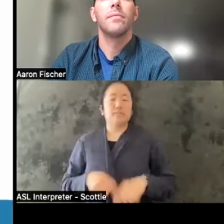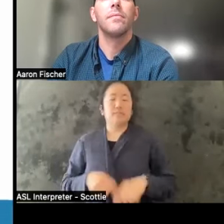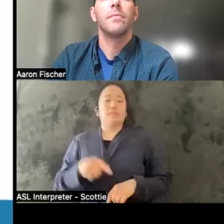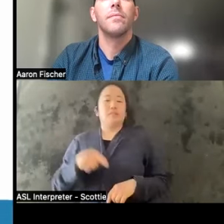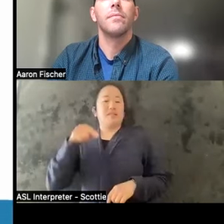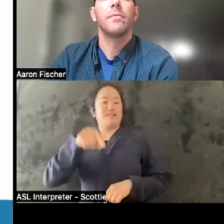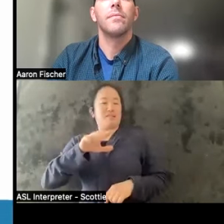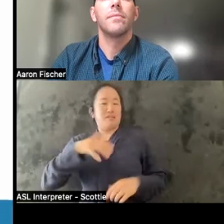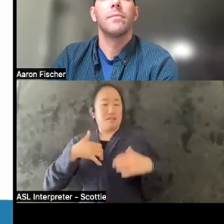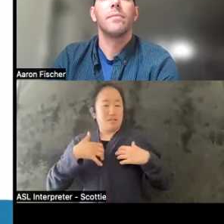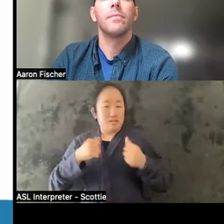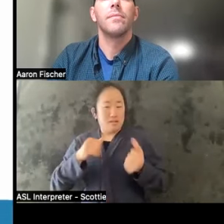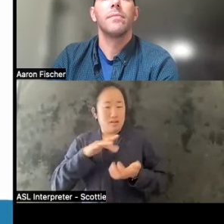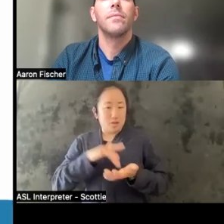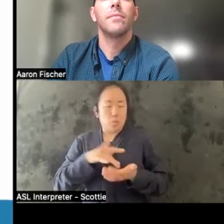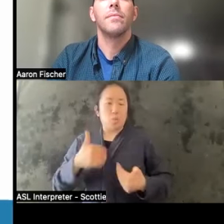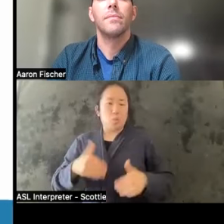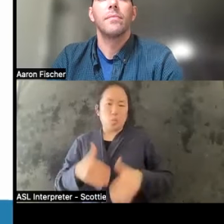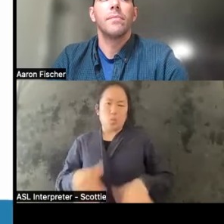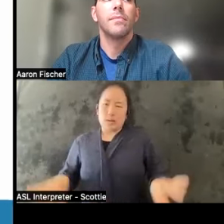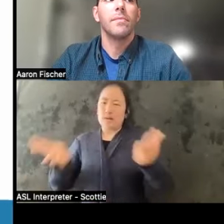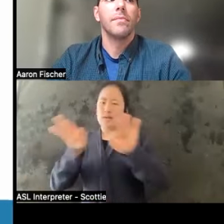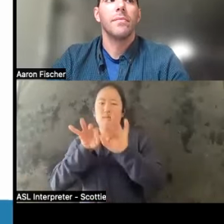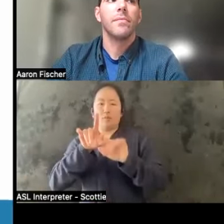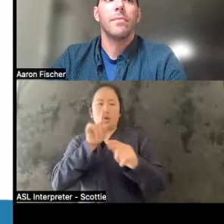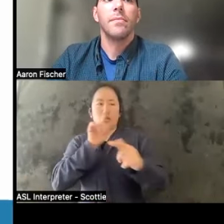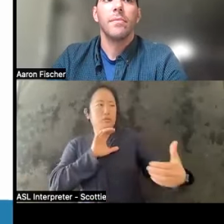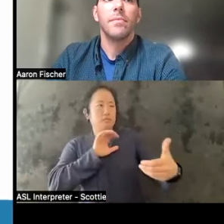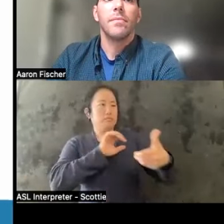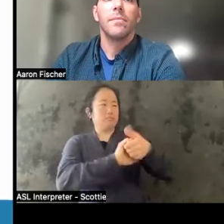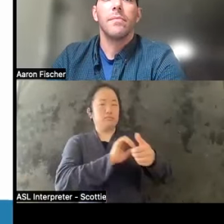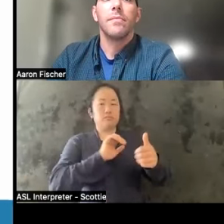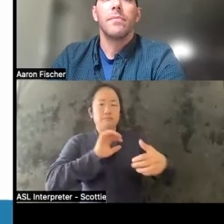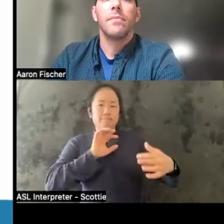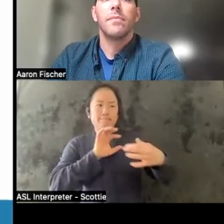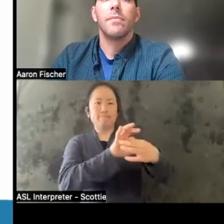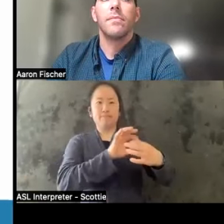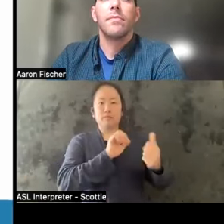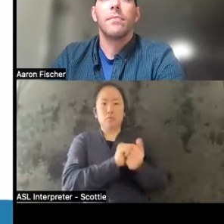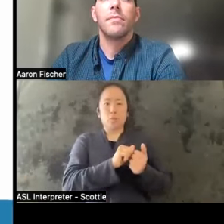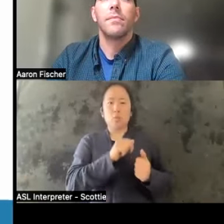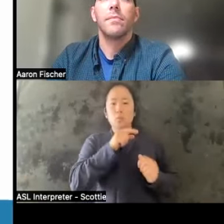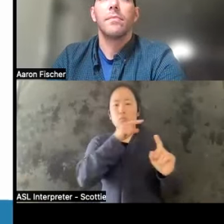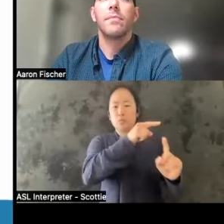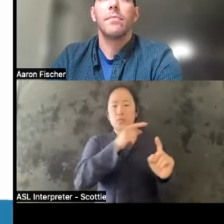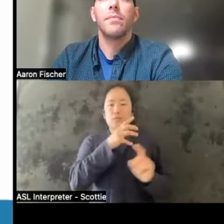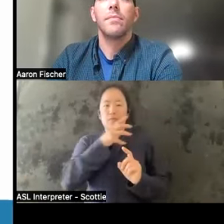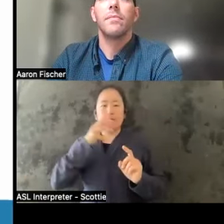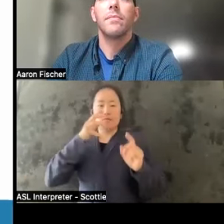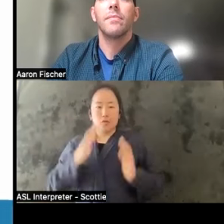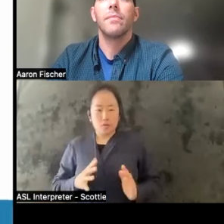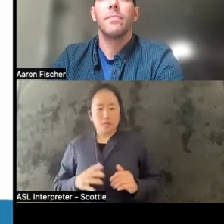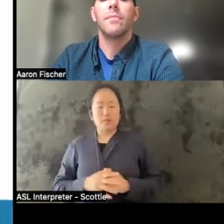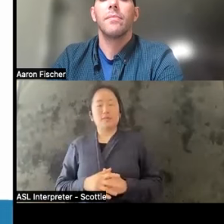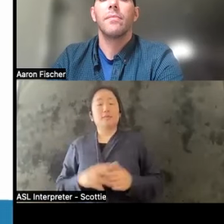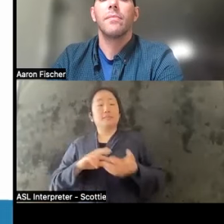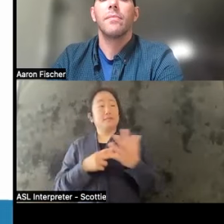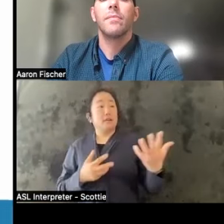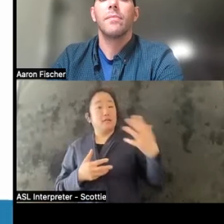pivotal to connecting with farm workers and having them be part of the care team and being able to provide education